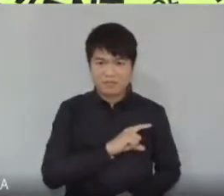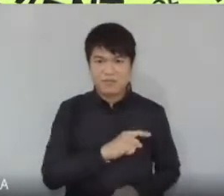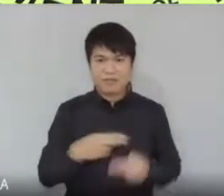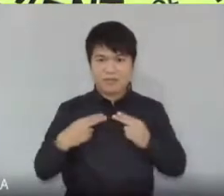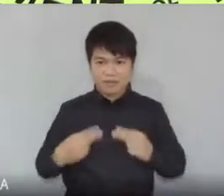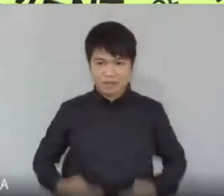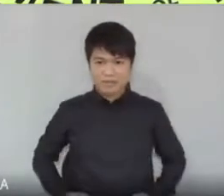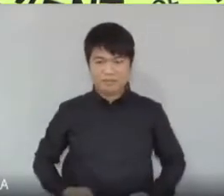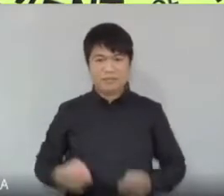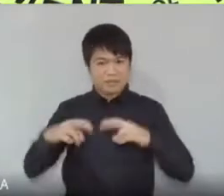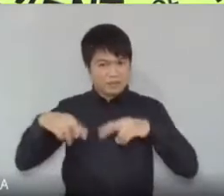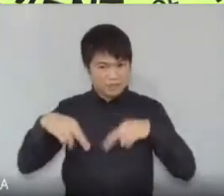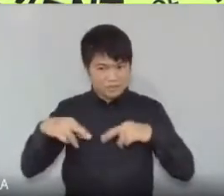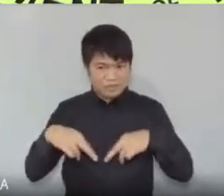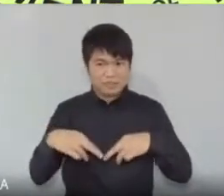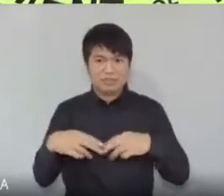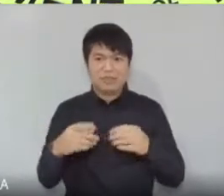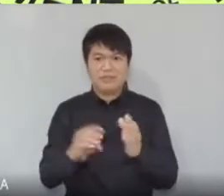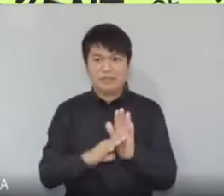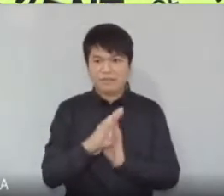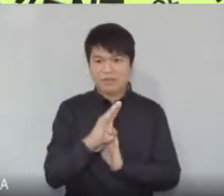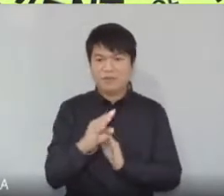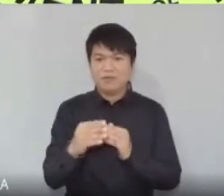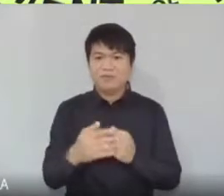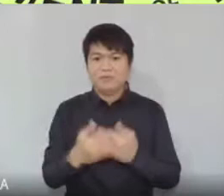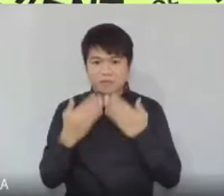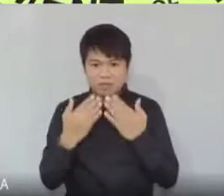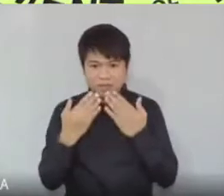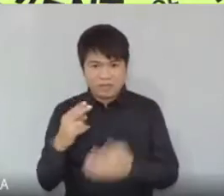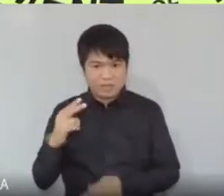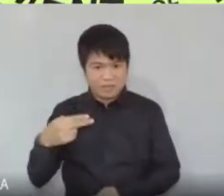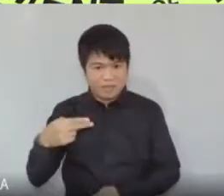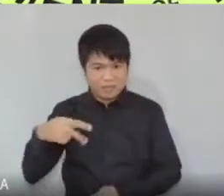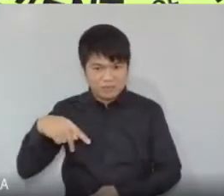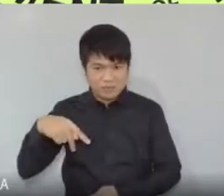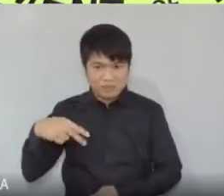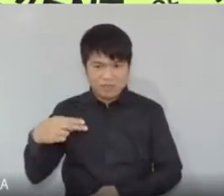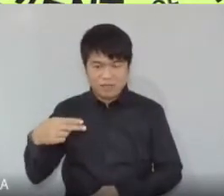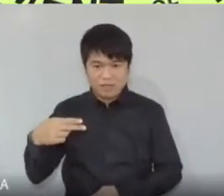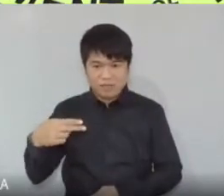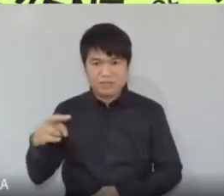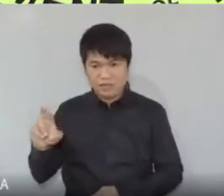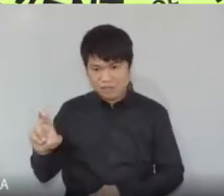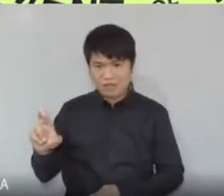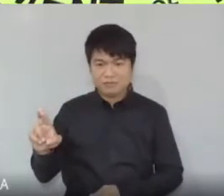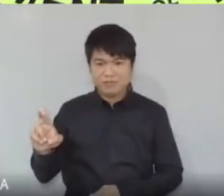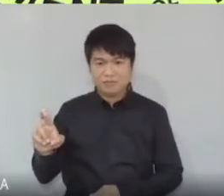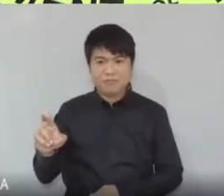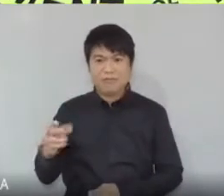foster a healthcare system that will make Filipino lives better. May we always champion telehealth for